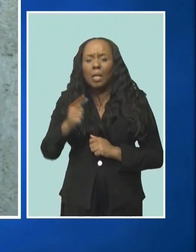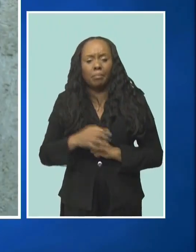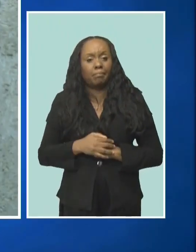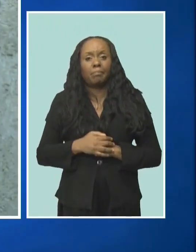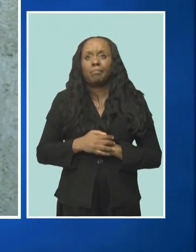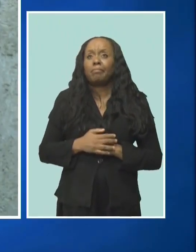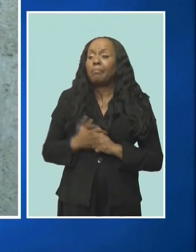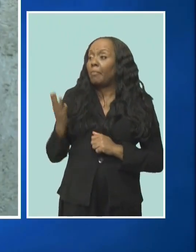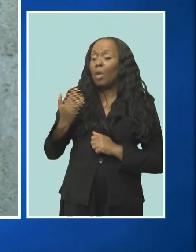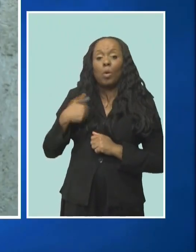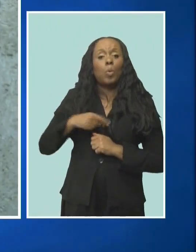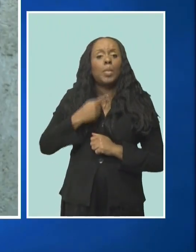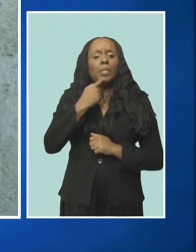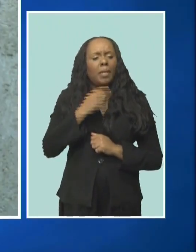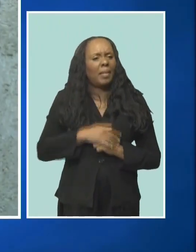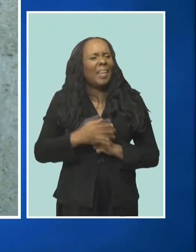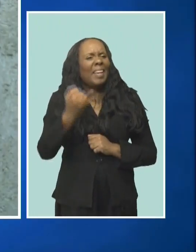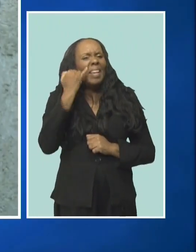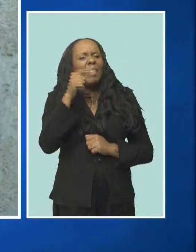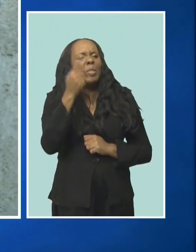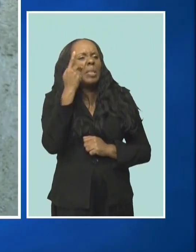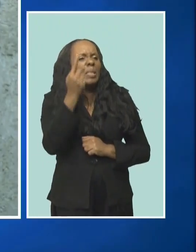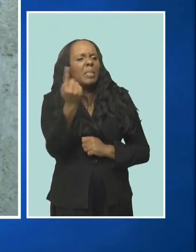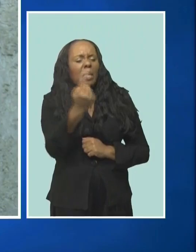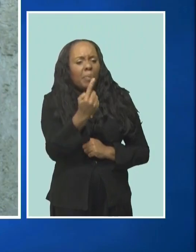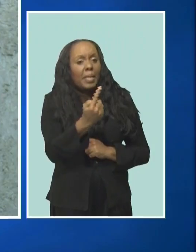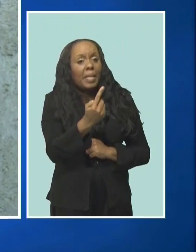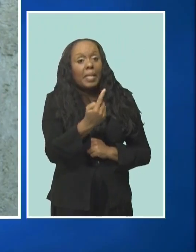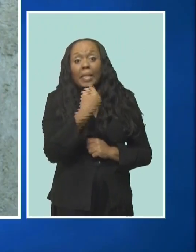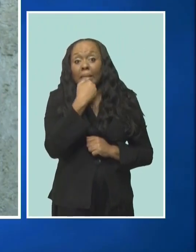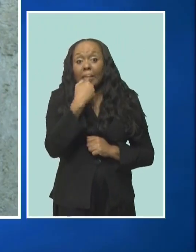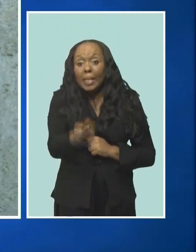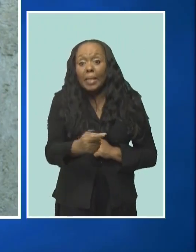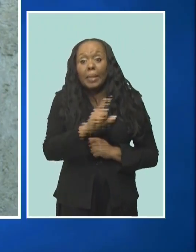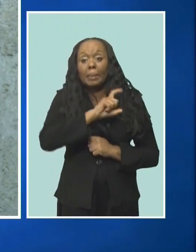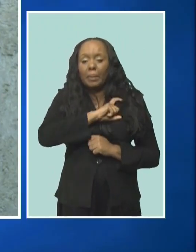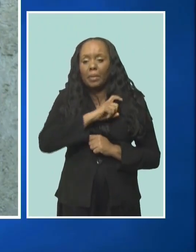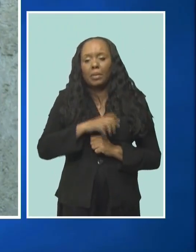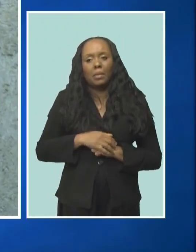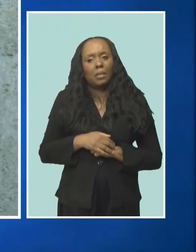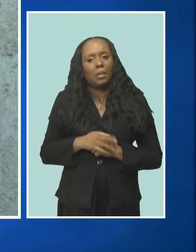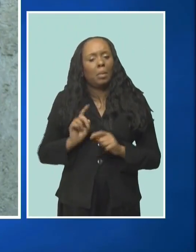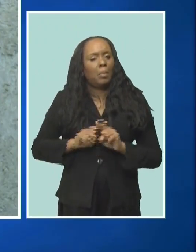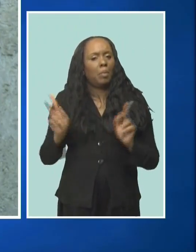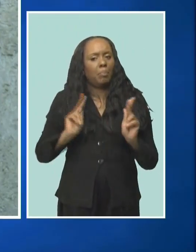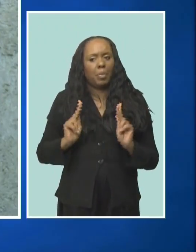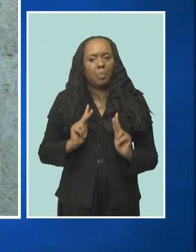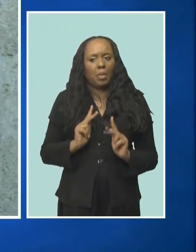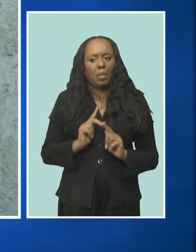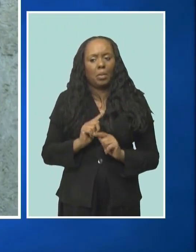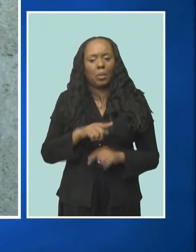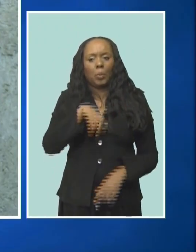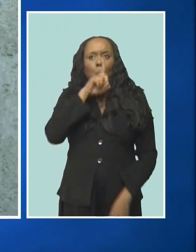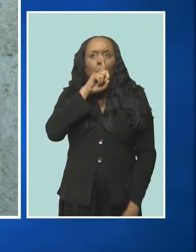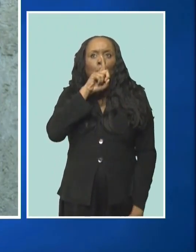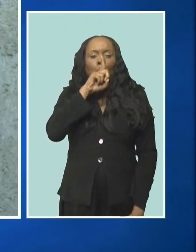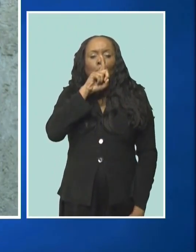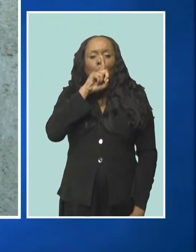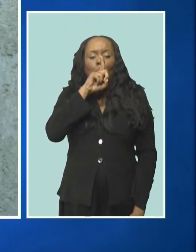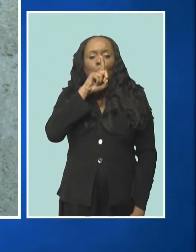say something, that doesn't happen. That's why people continue to smoke marijuana all over the place. It's not so